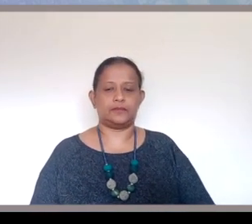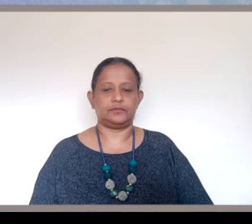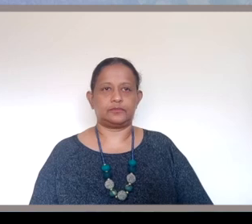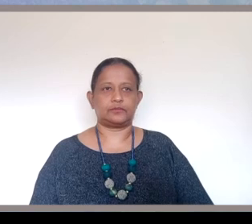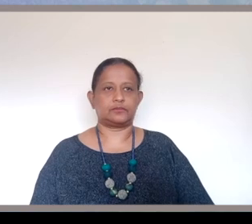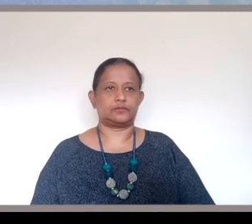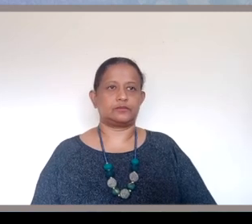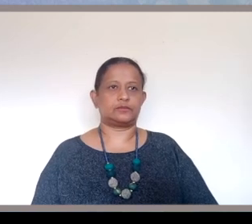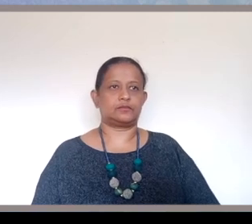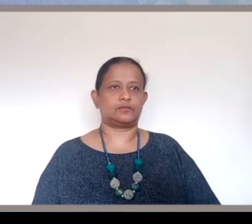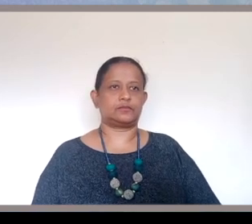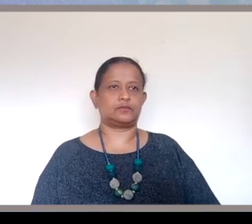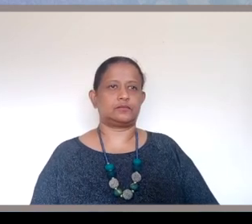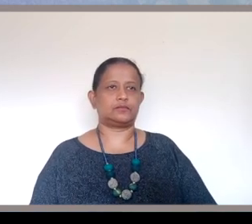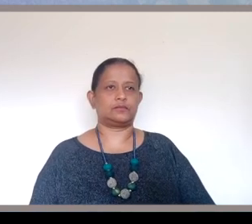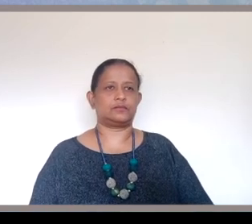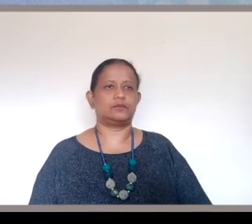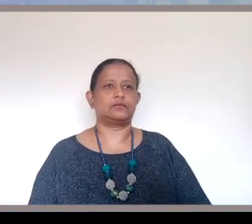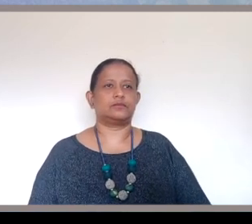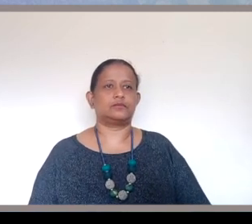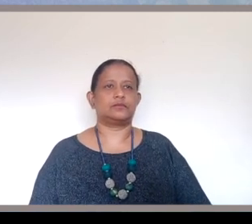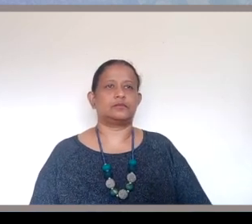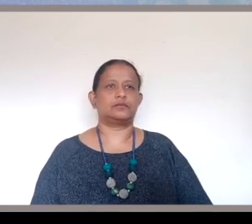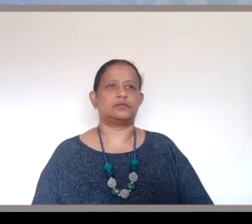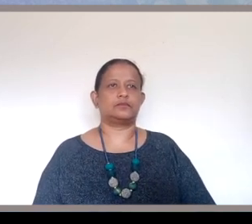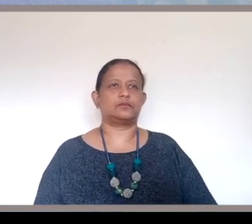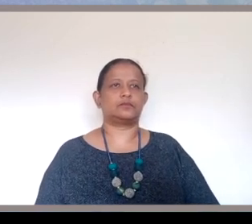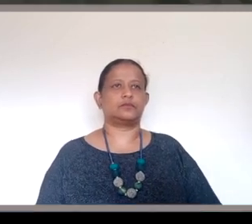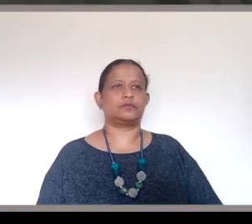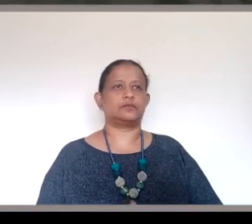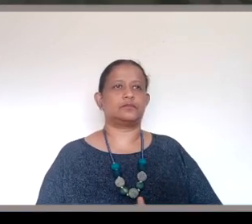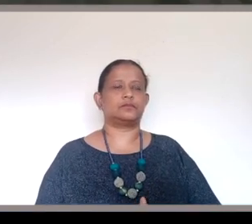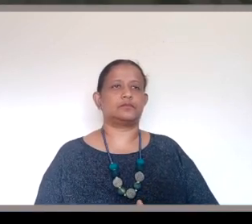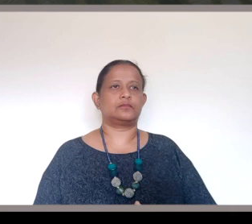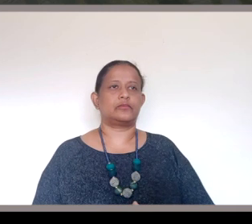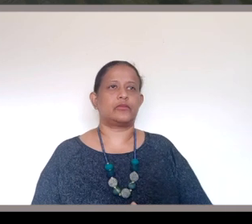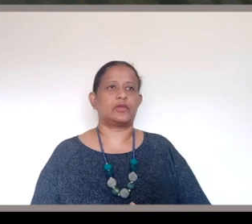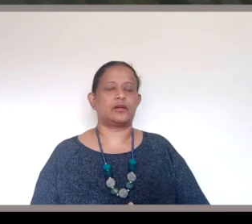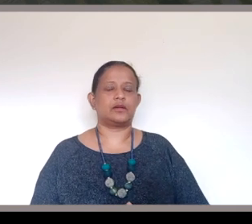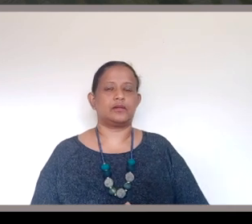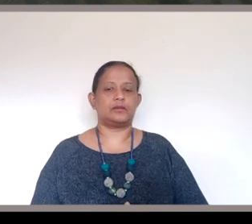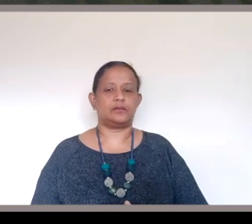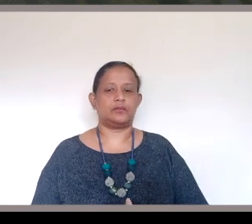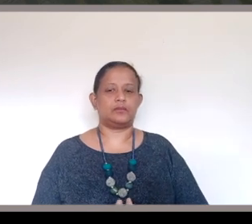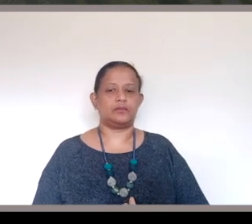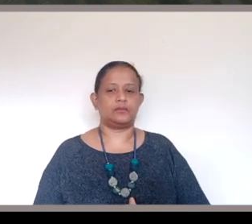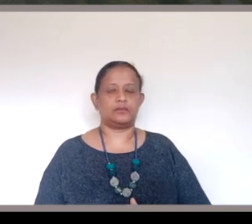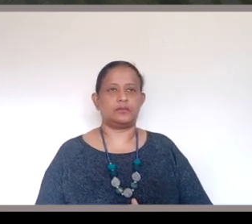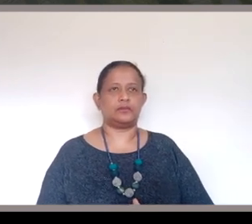disobedience, and then to the final D we move into, is called death. Death.